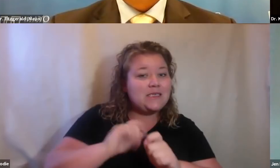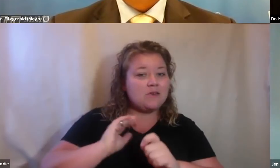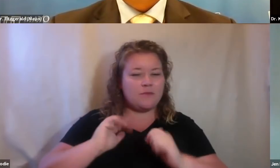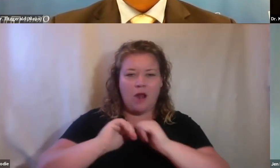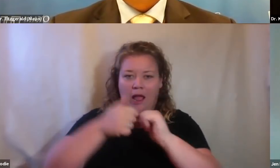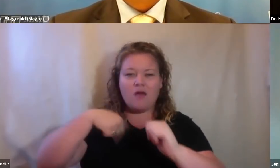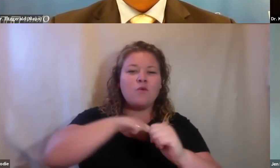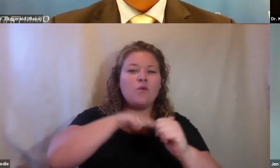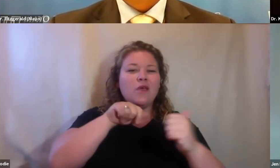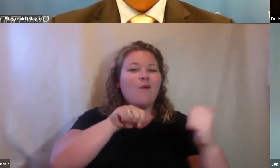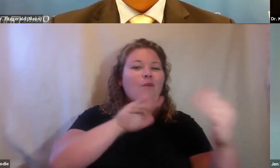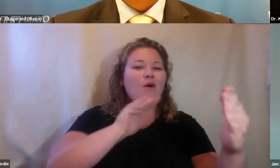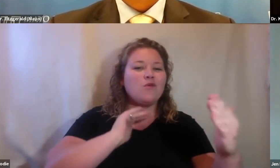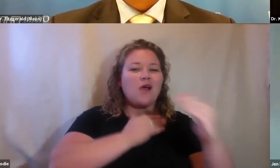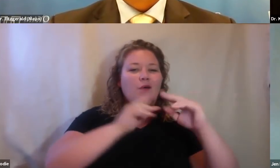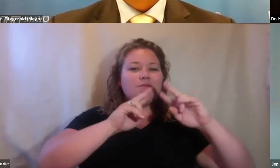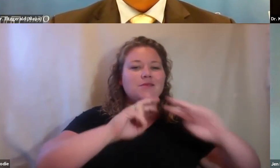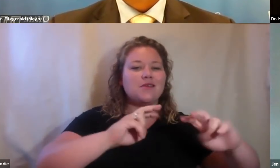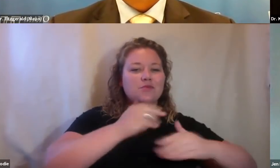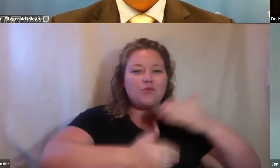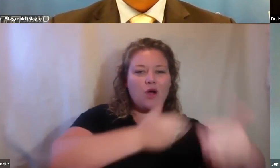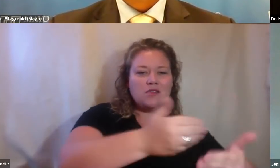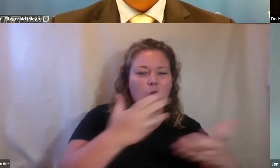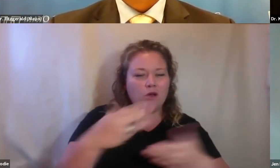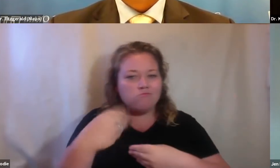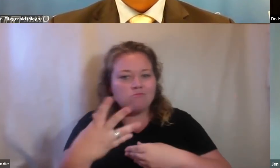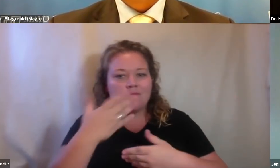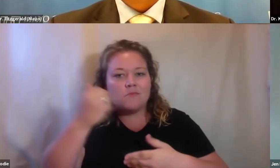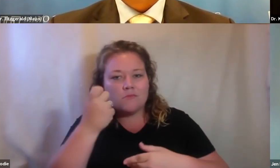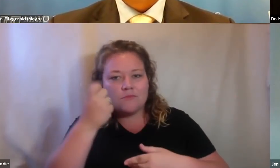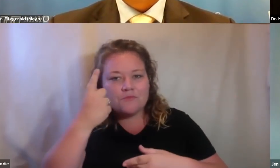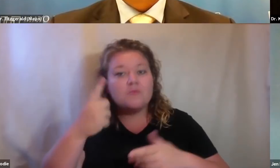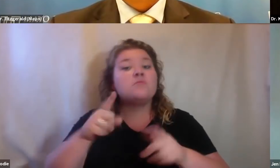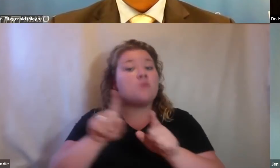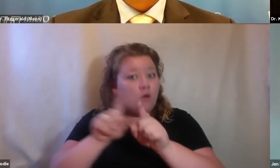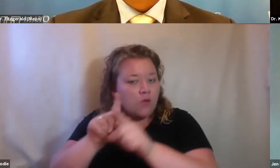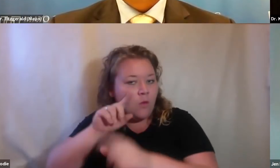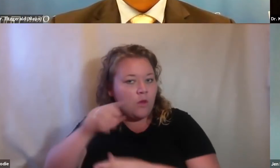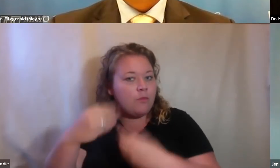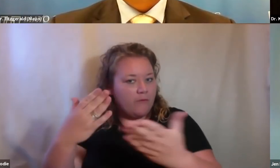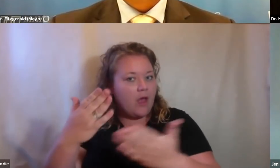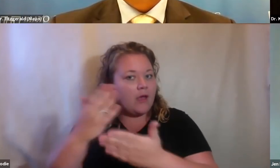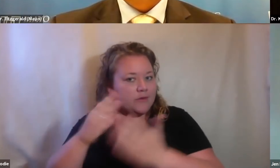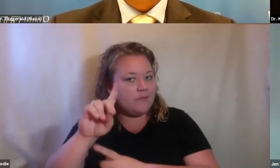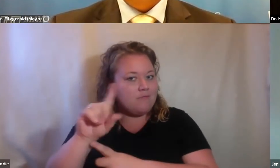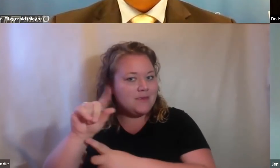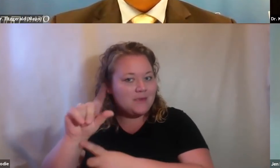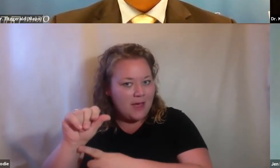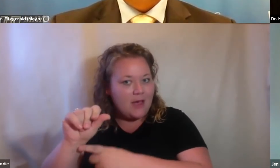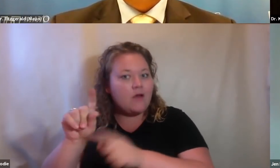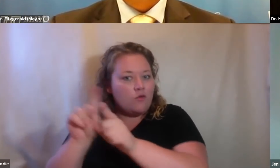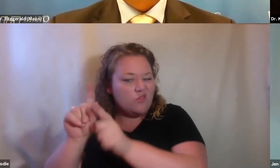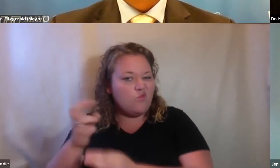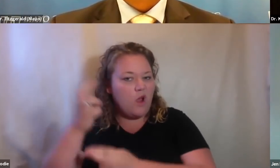that you have a better understanding. In addition to the latest data and recommendations for the community, as well as sharing a